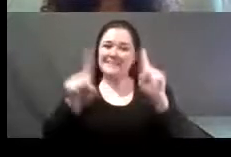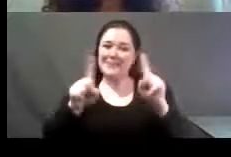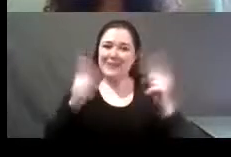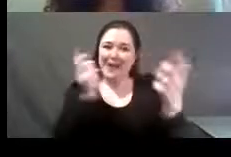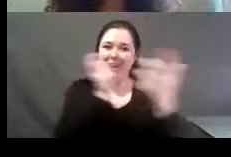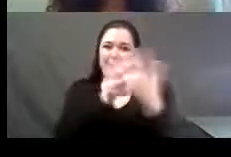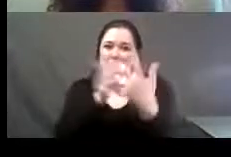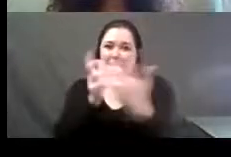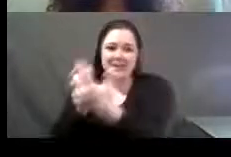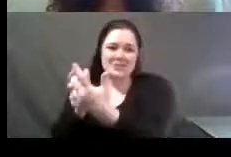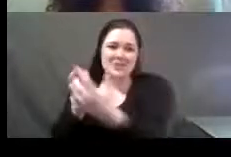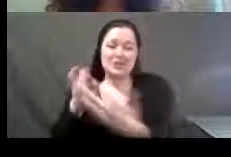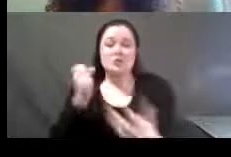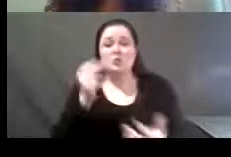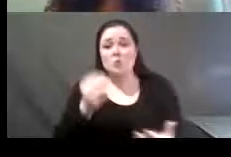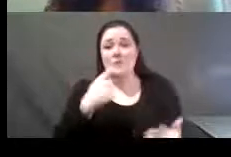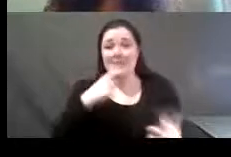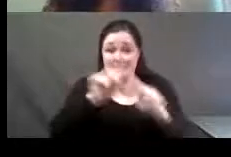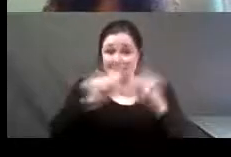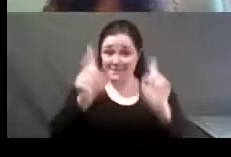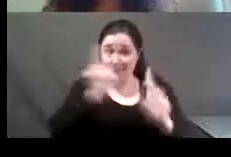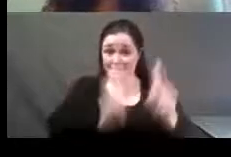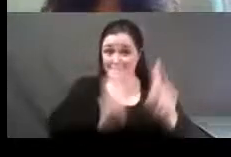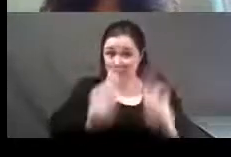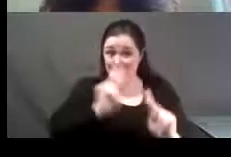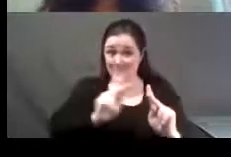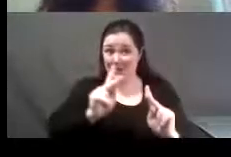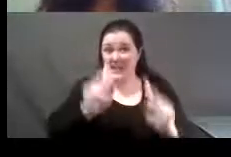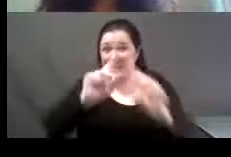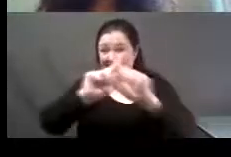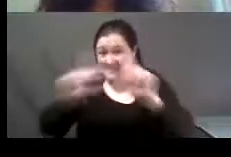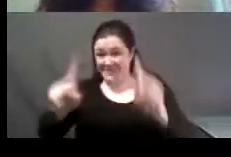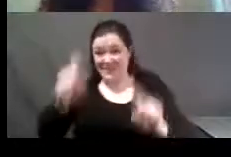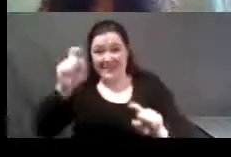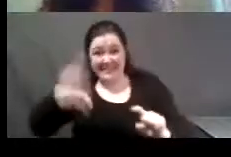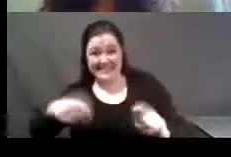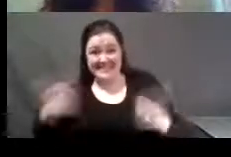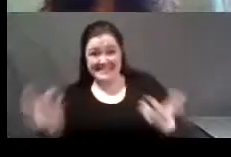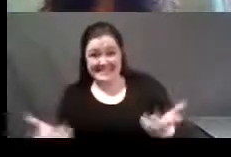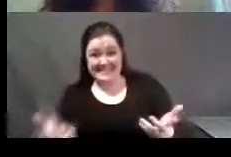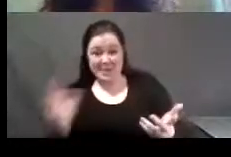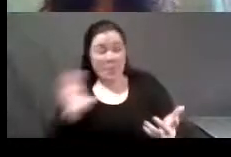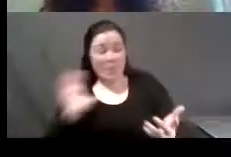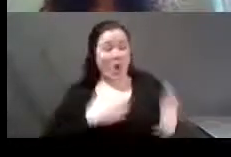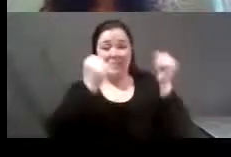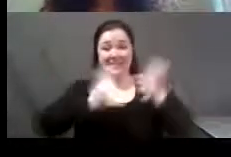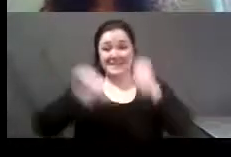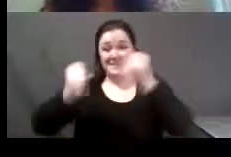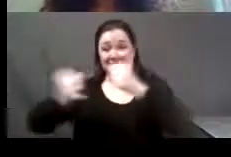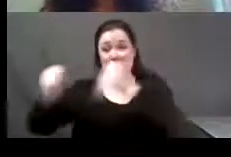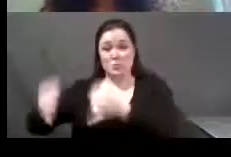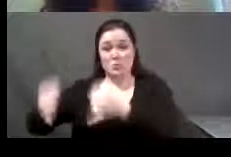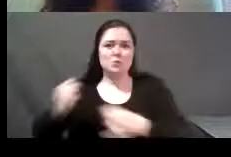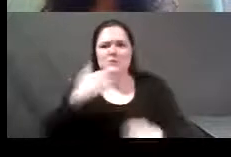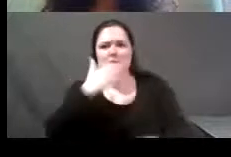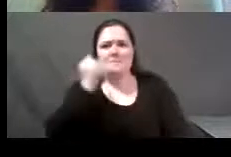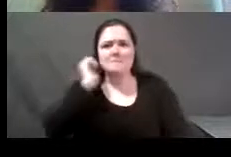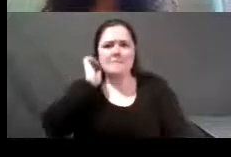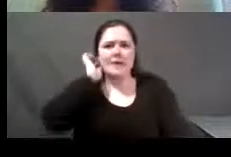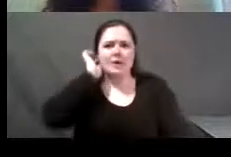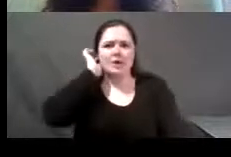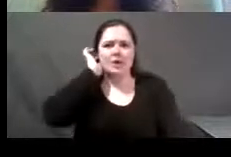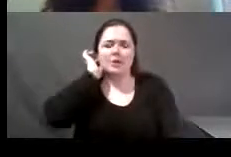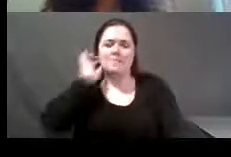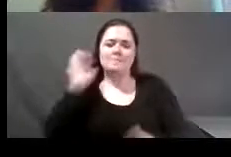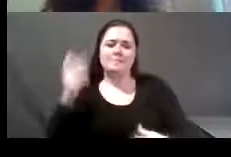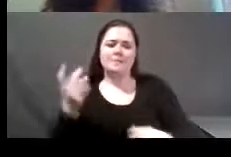always tell people have different needs. We're individuals, and it's just better to,